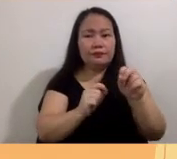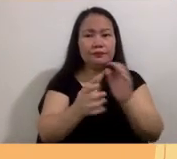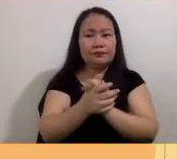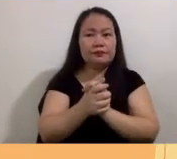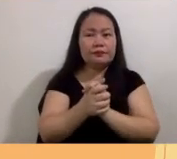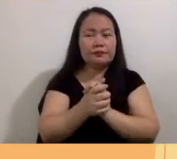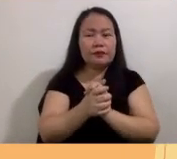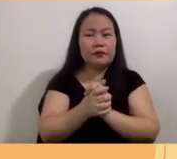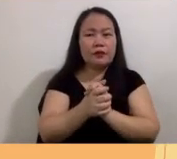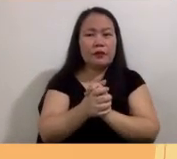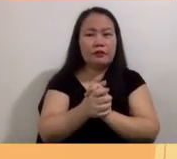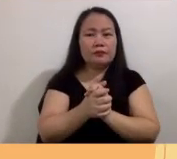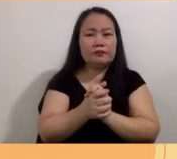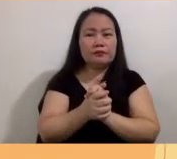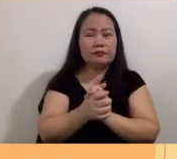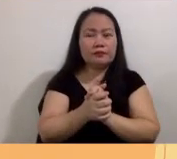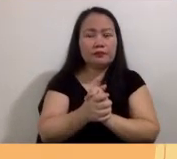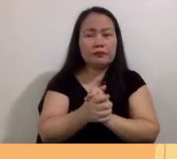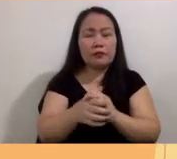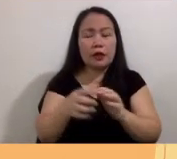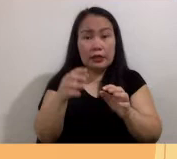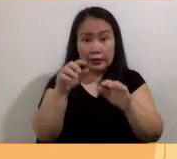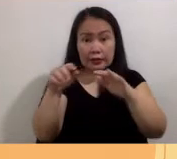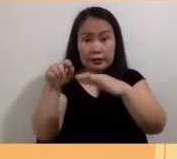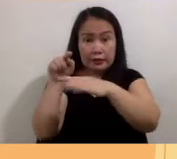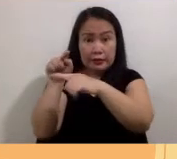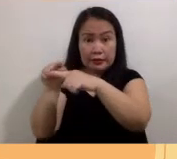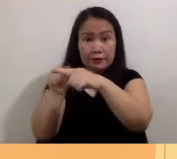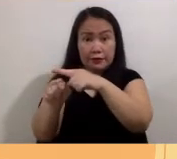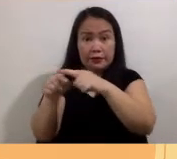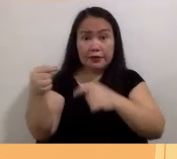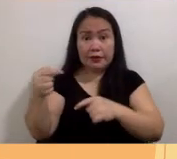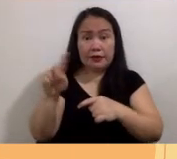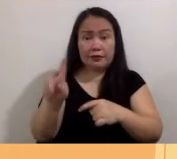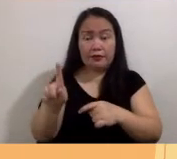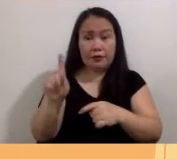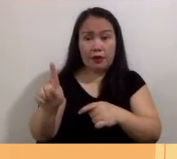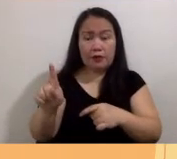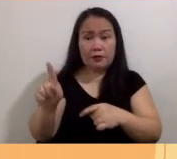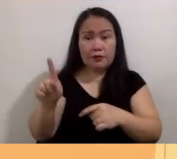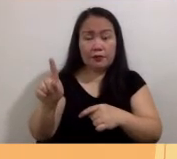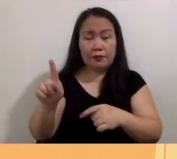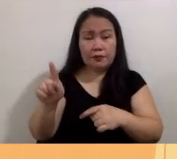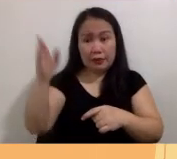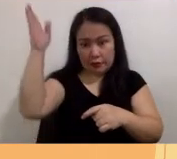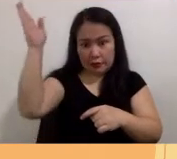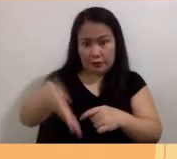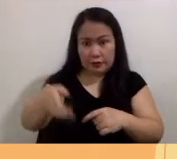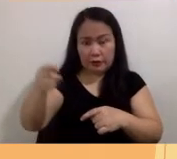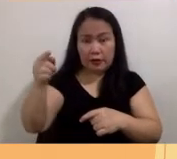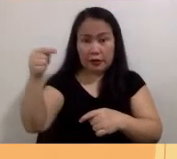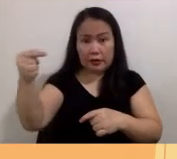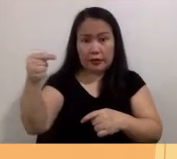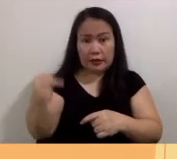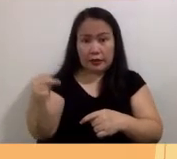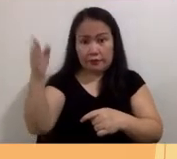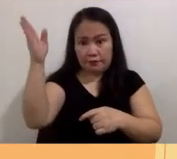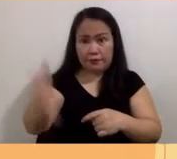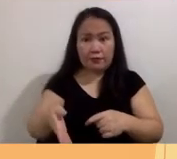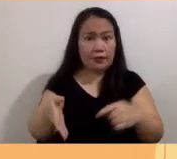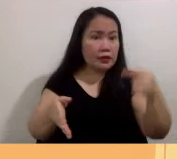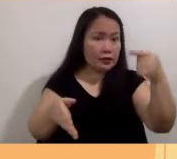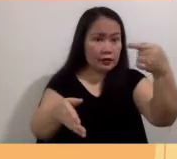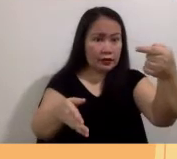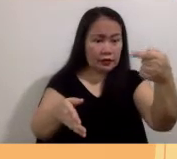ginagawa? I-divide mo siya by negative 1 para makancel natin yung negative. So that it will become x is